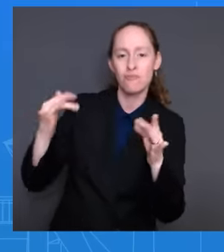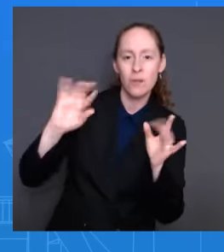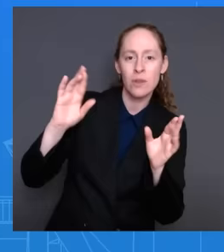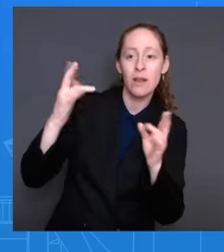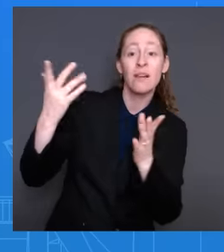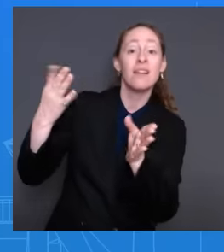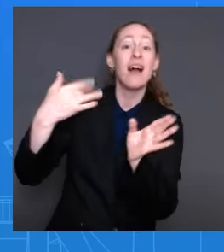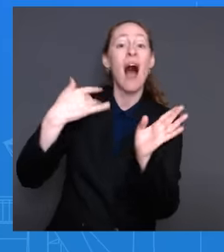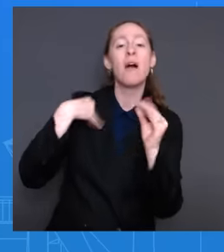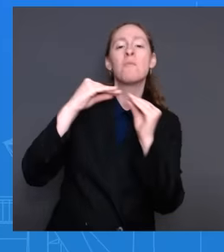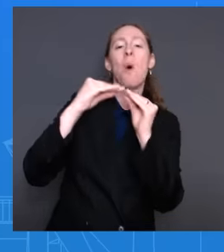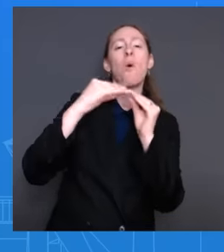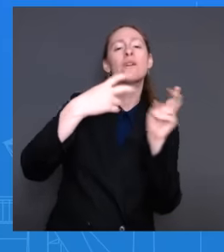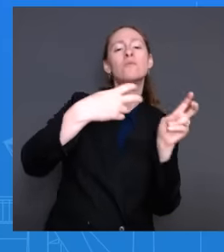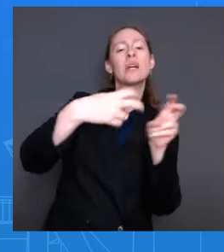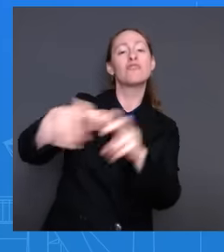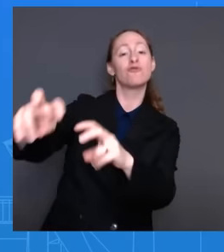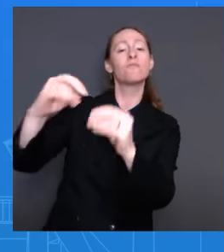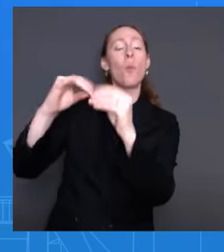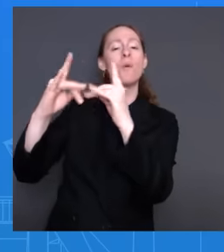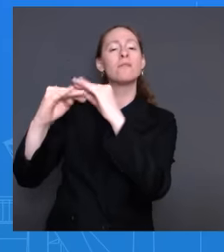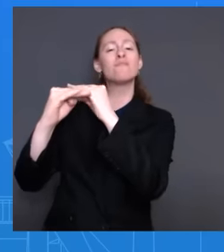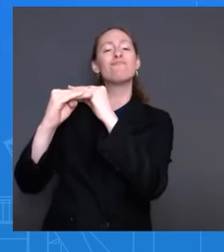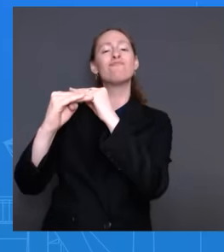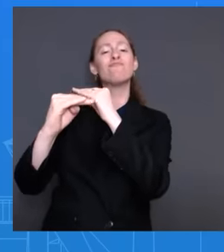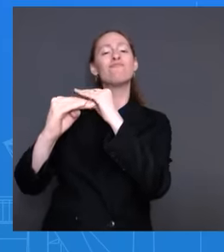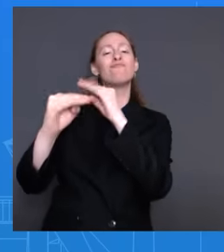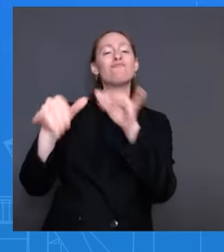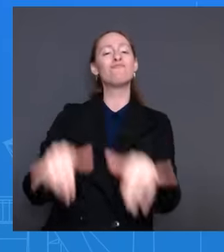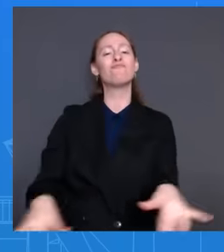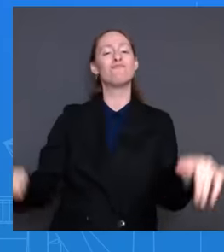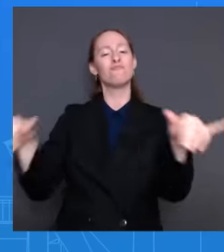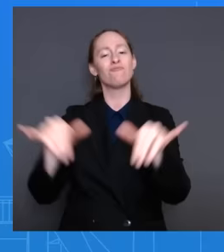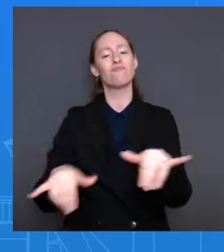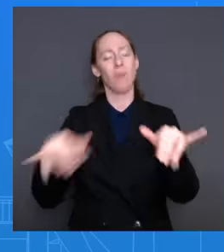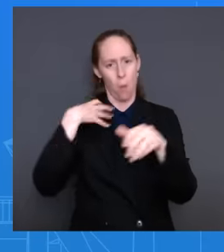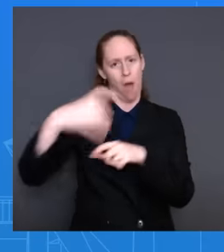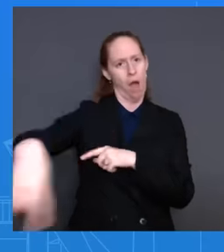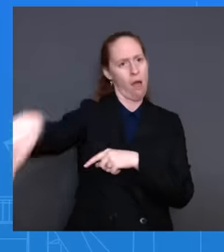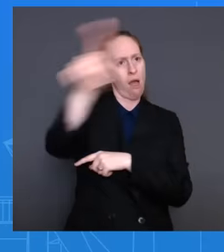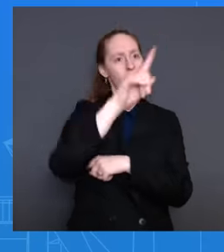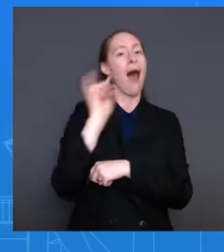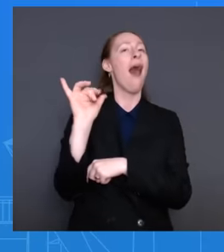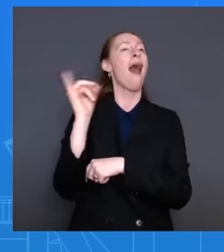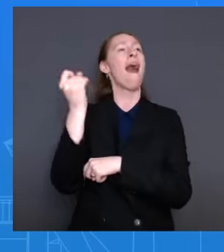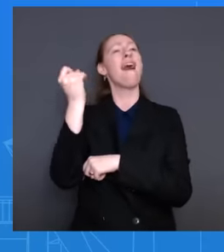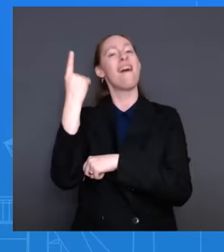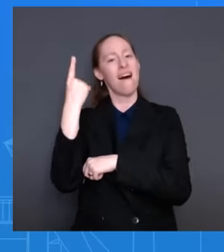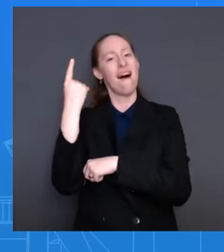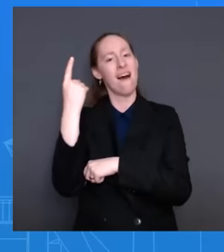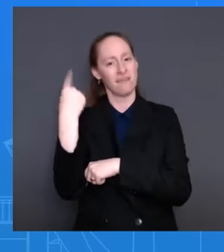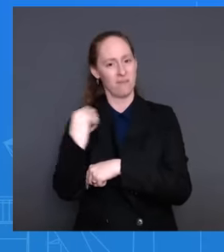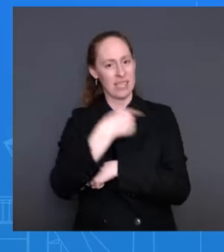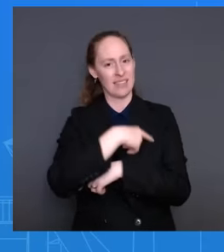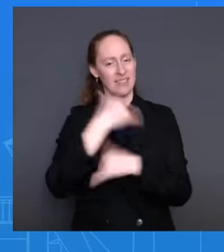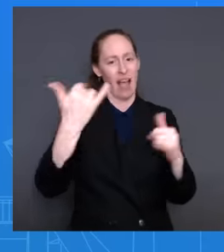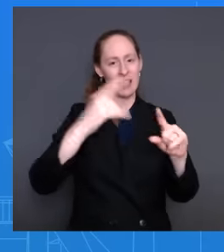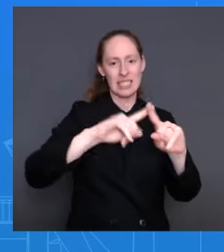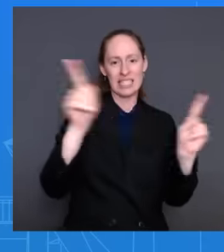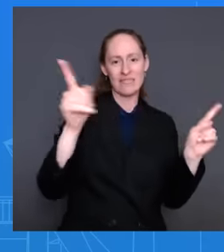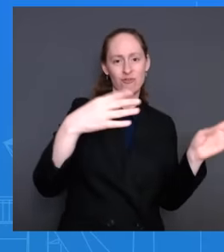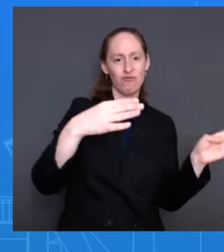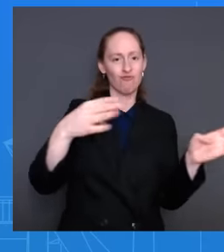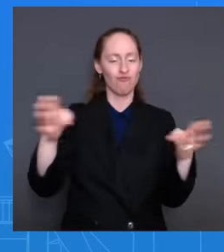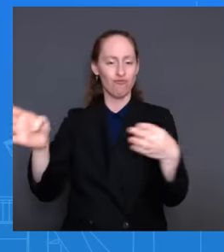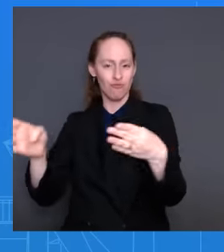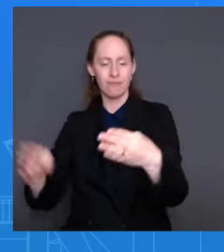that we're communicating clearly to the American people what that means and also what his plans are,